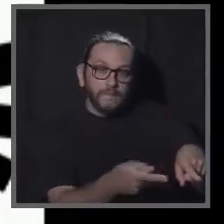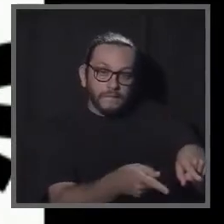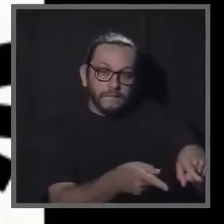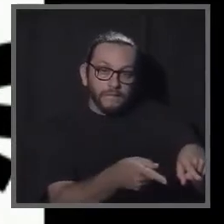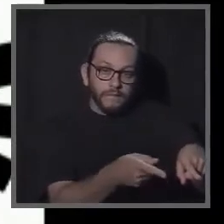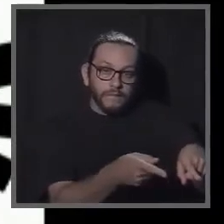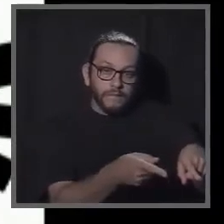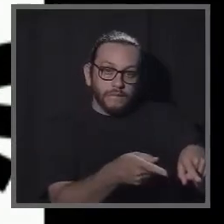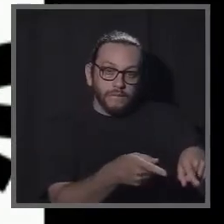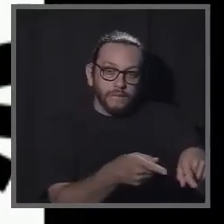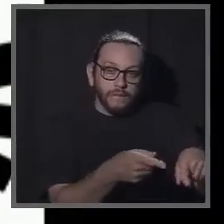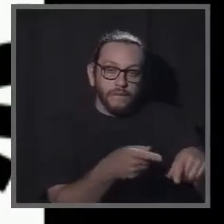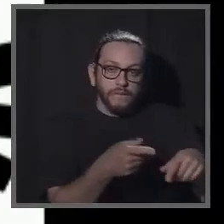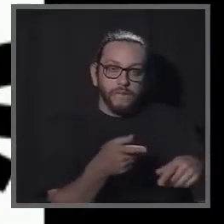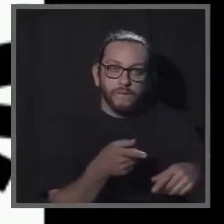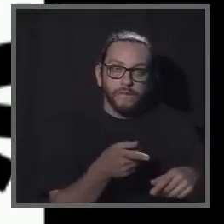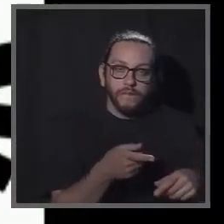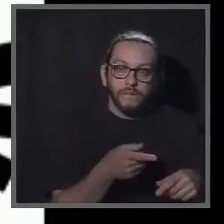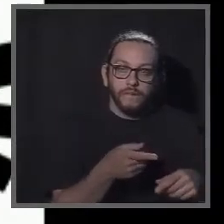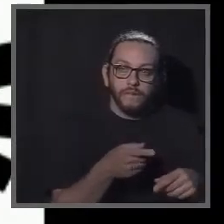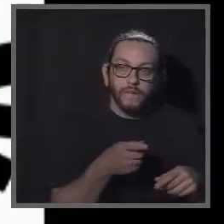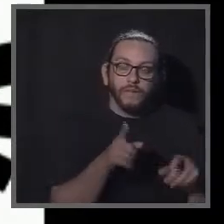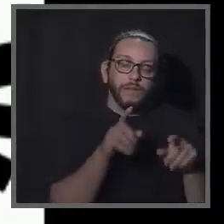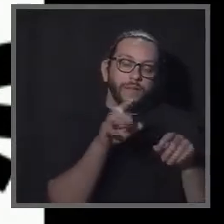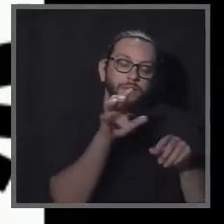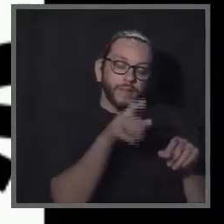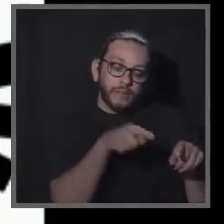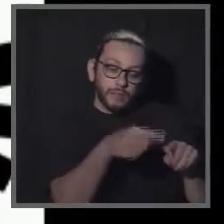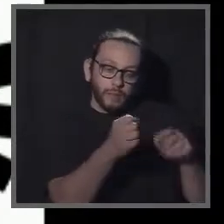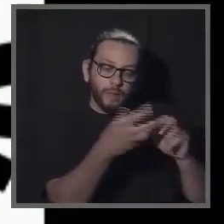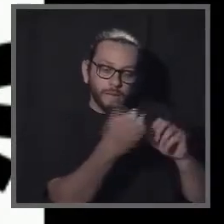this is a systemic approach where